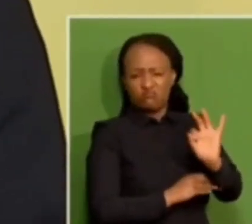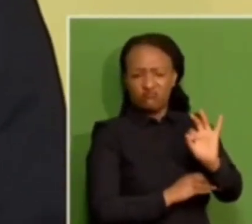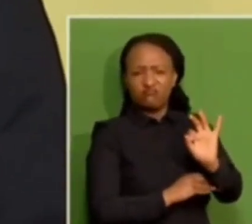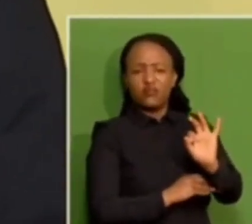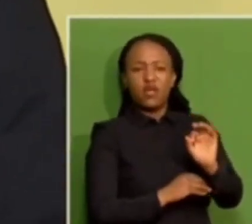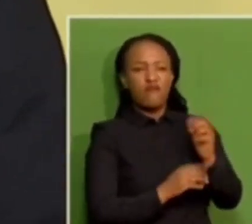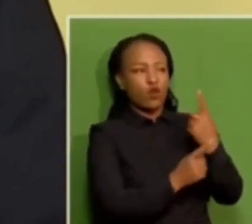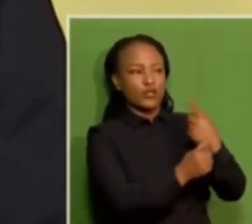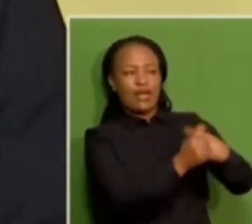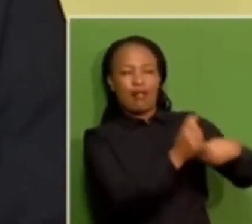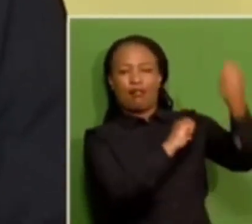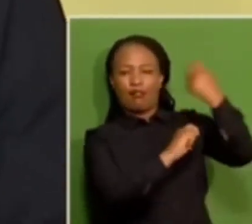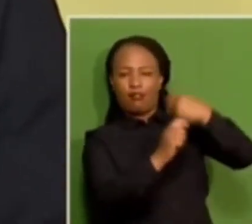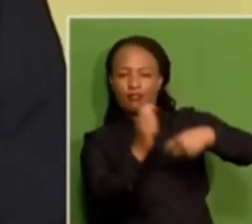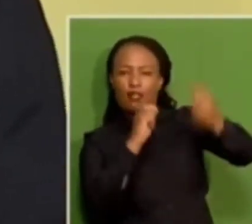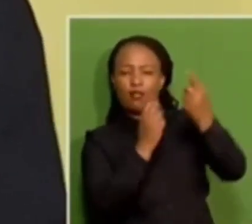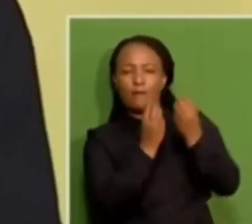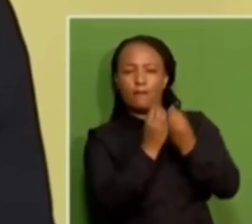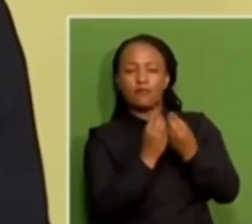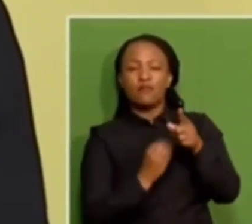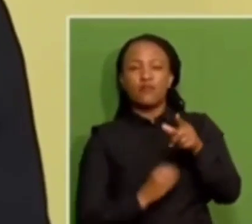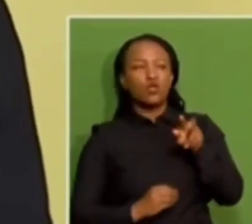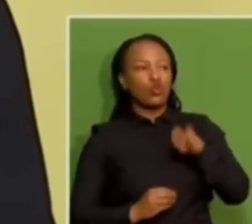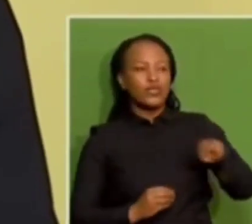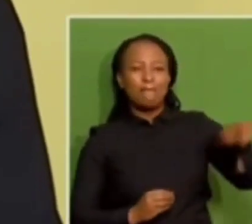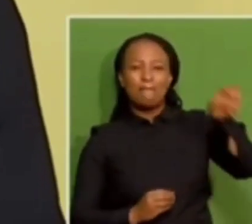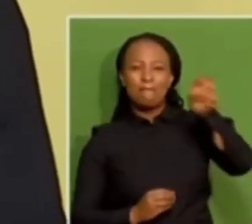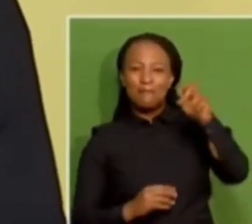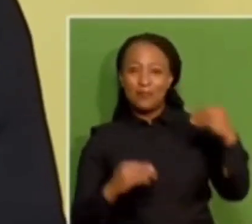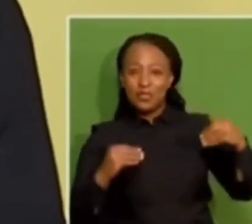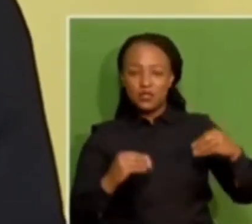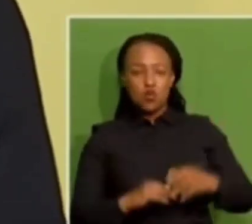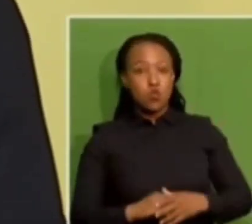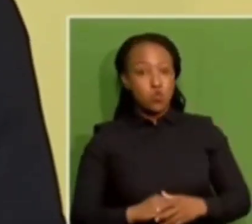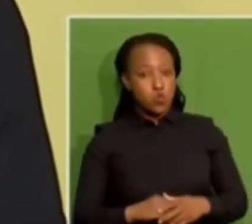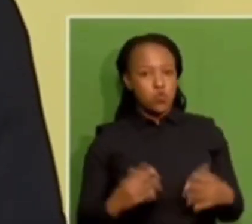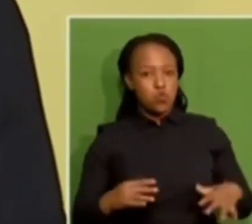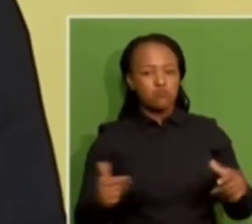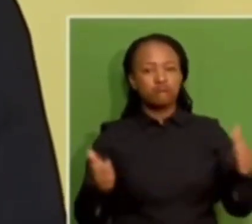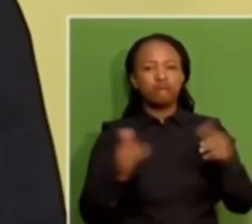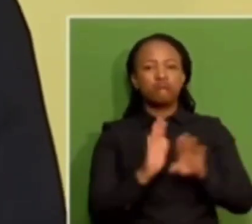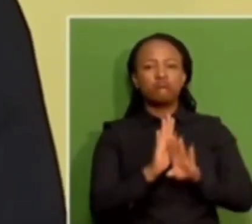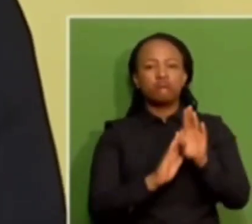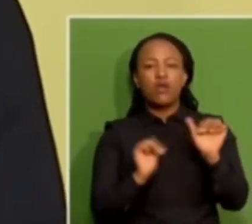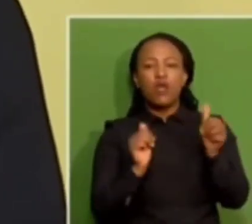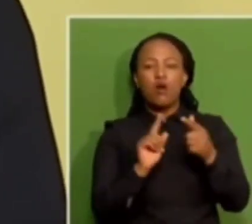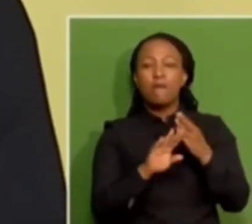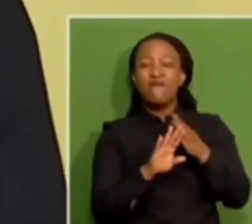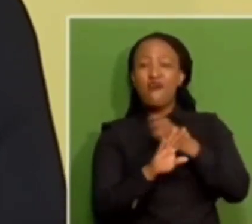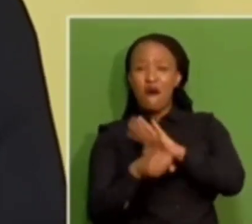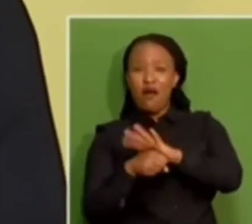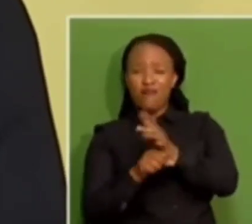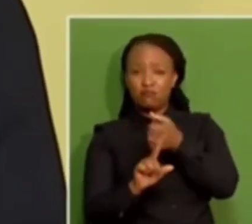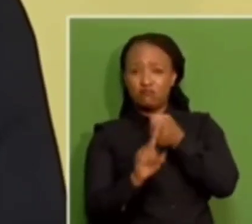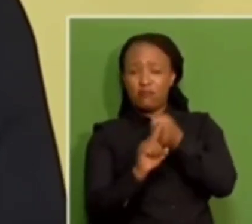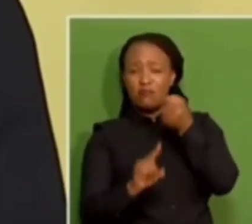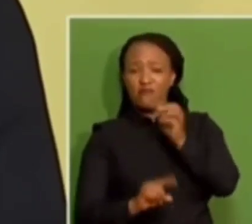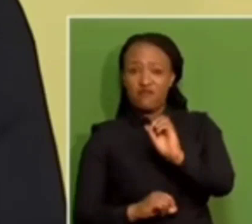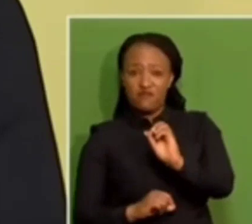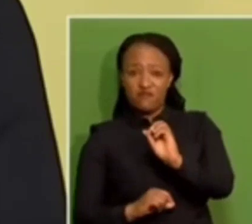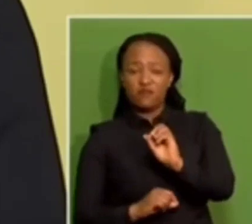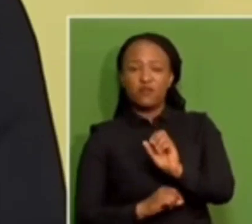our exports our tourism industry is recovering well from the effects of covet